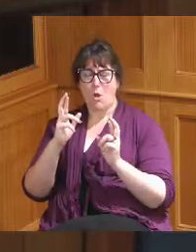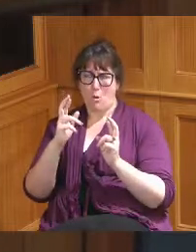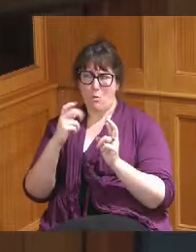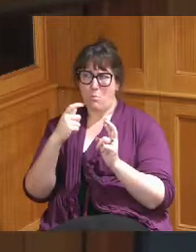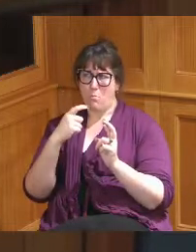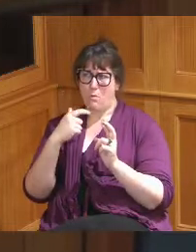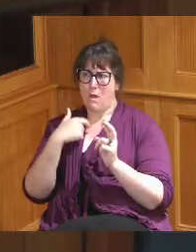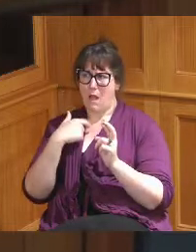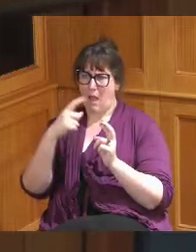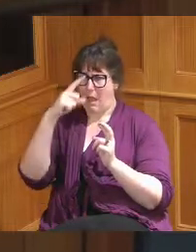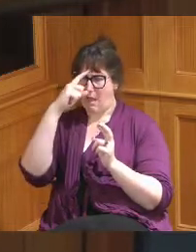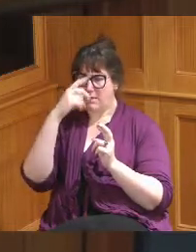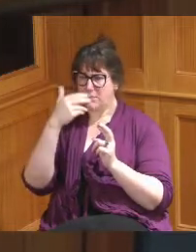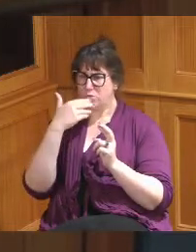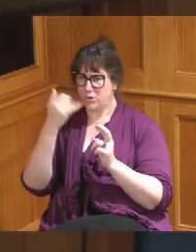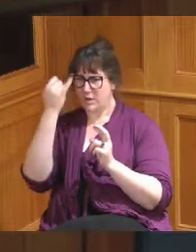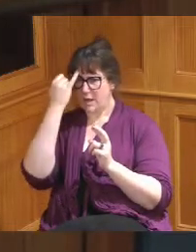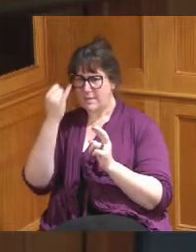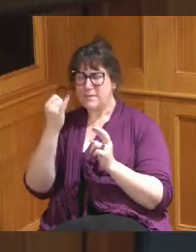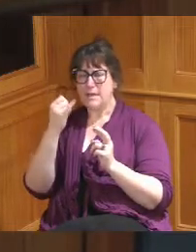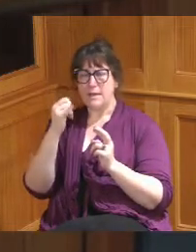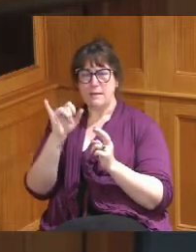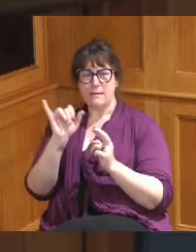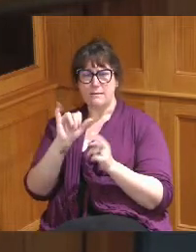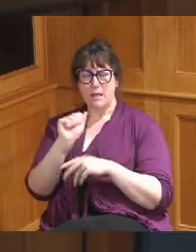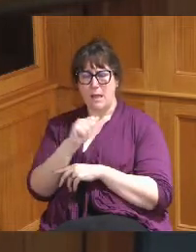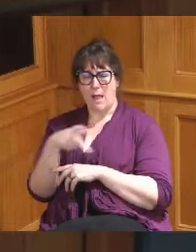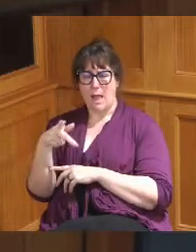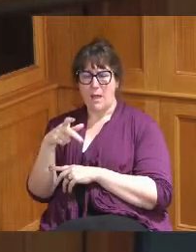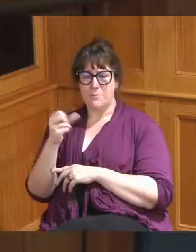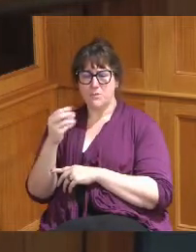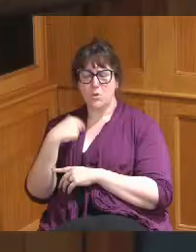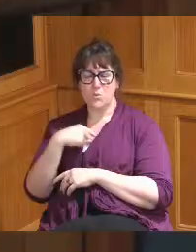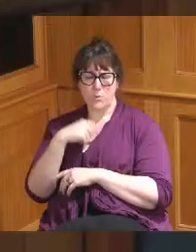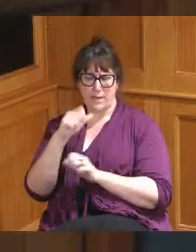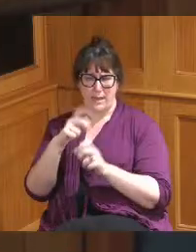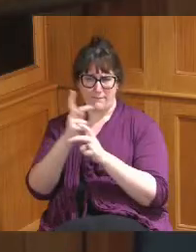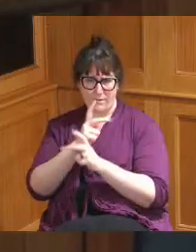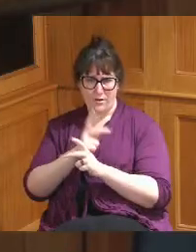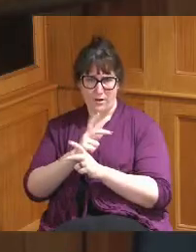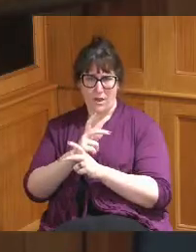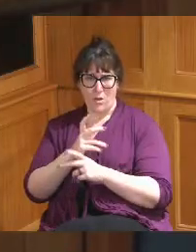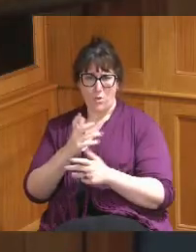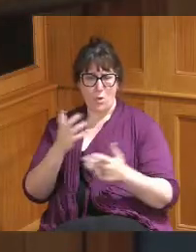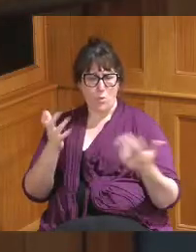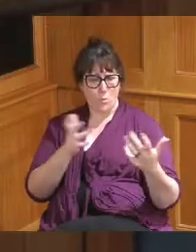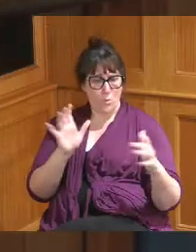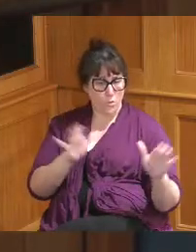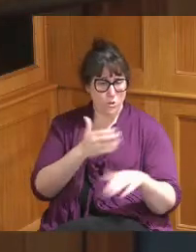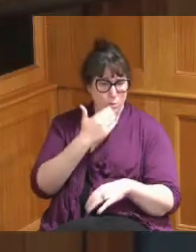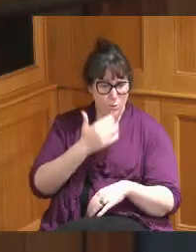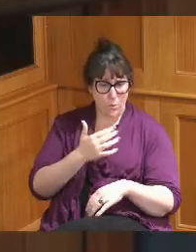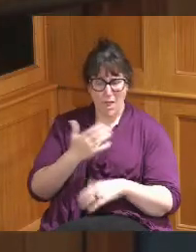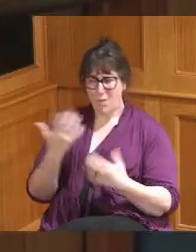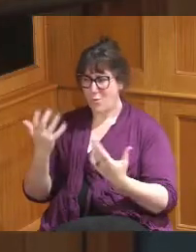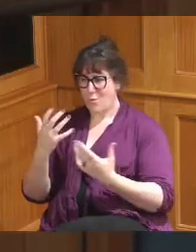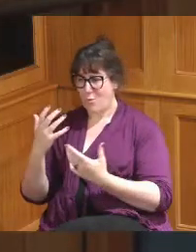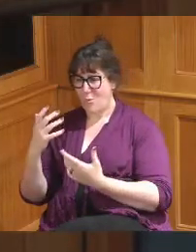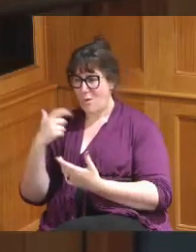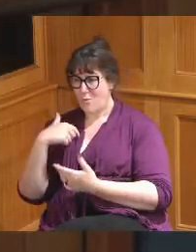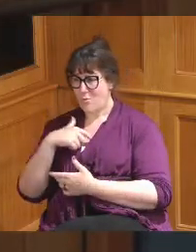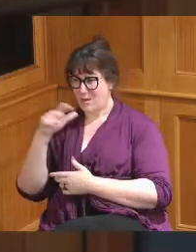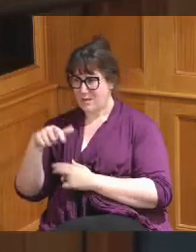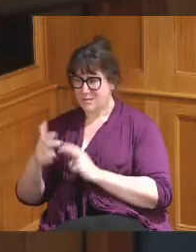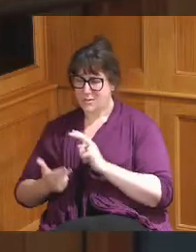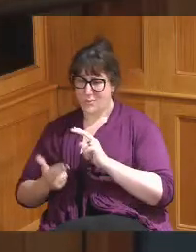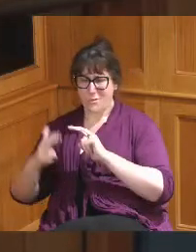to have all the youth on, so that we can really get our arms around what we're doing well, what we're not doing well, and then where do we